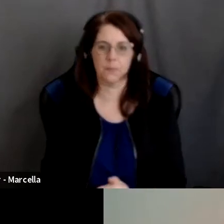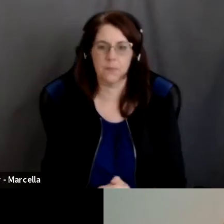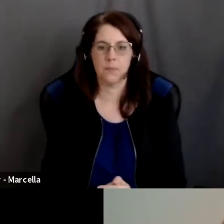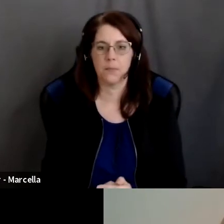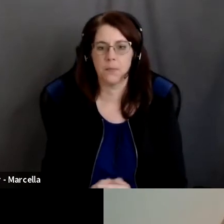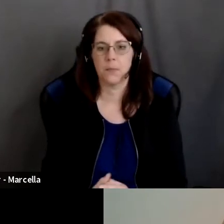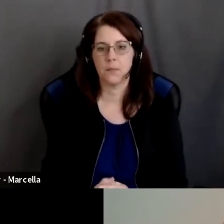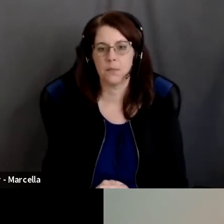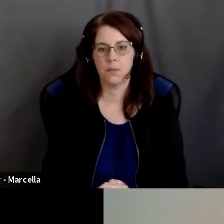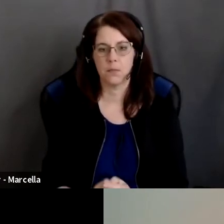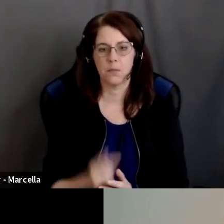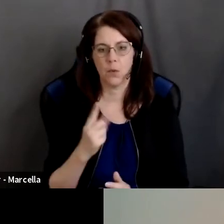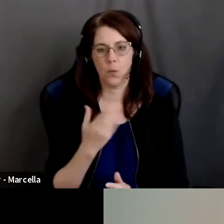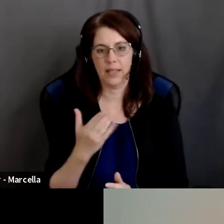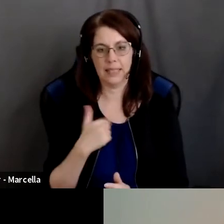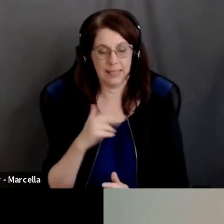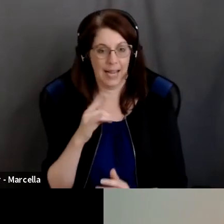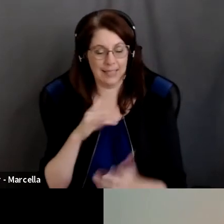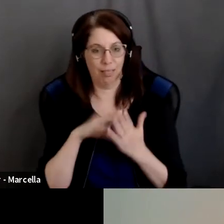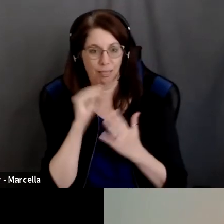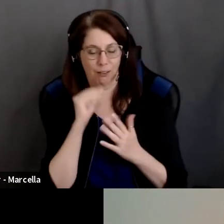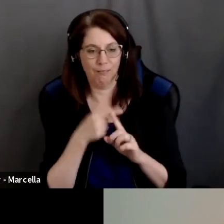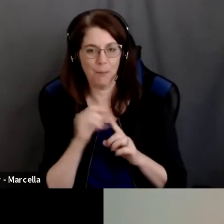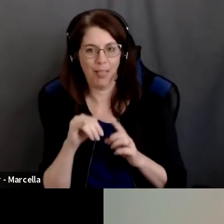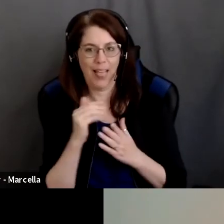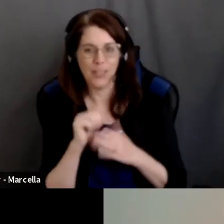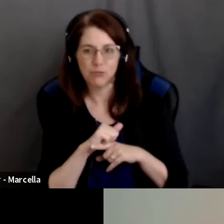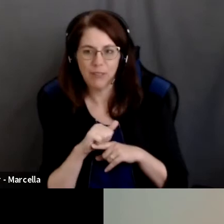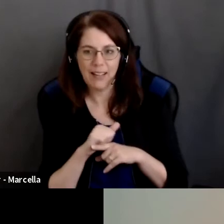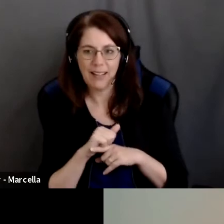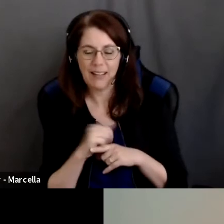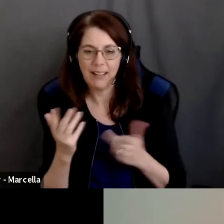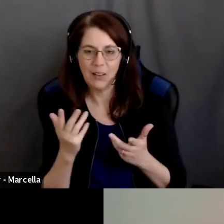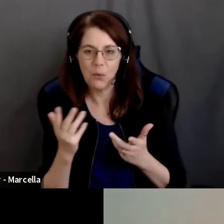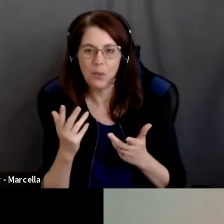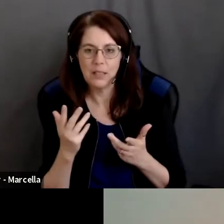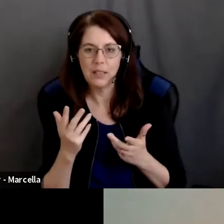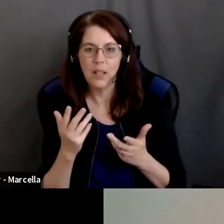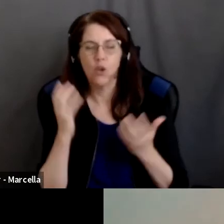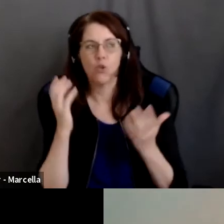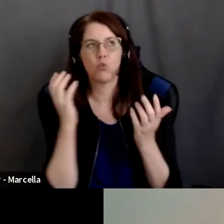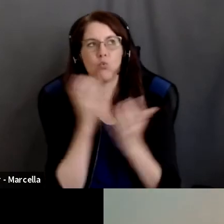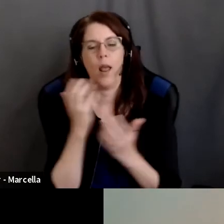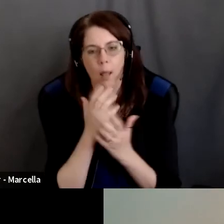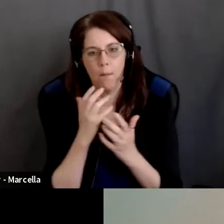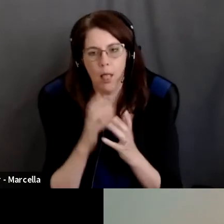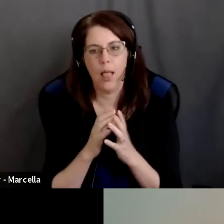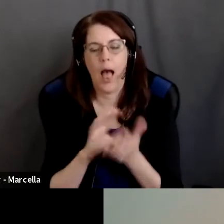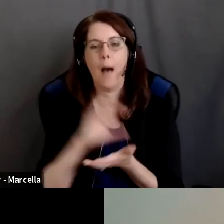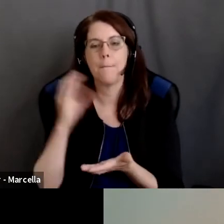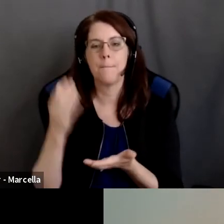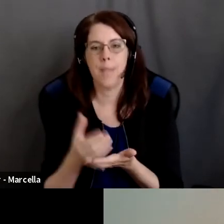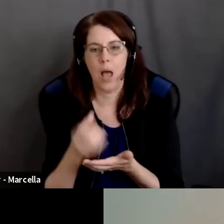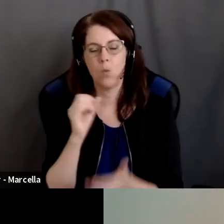One of the things that I did get from the training was the incredible amount of